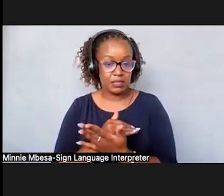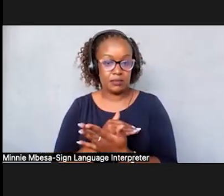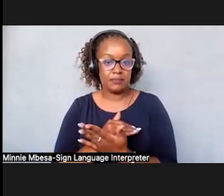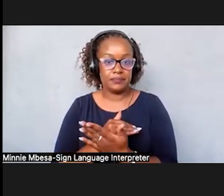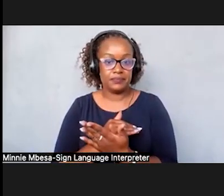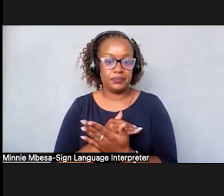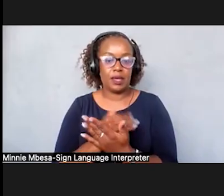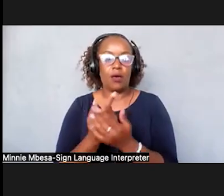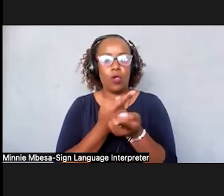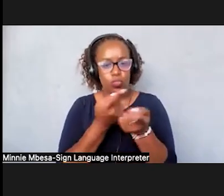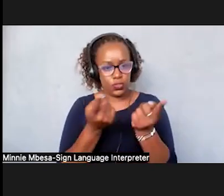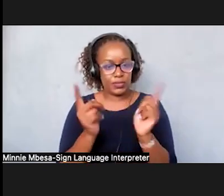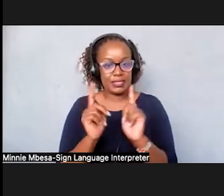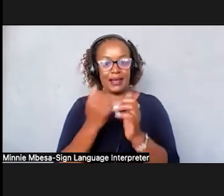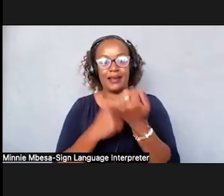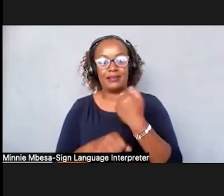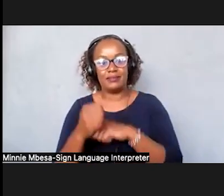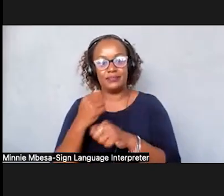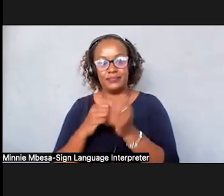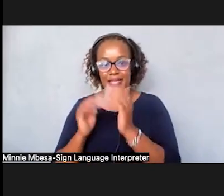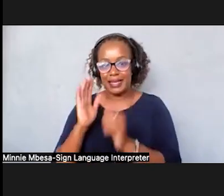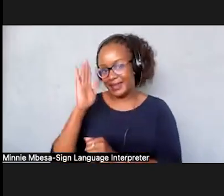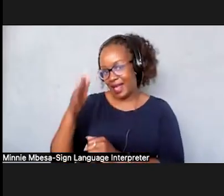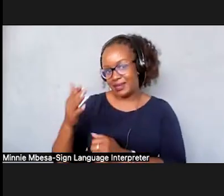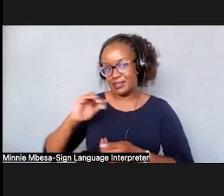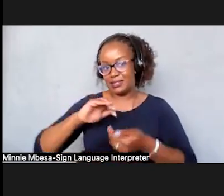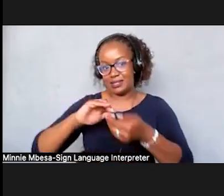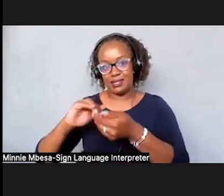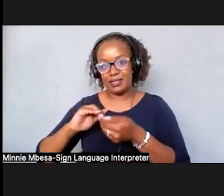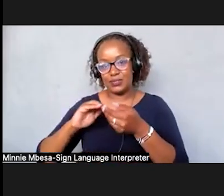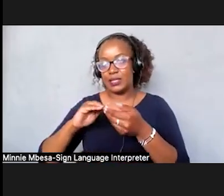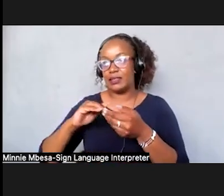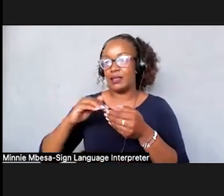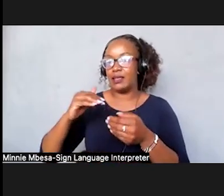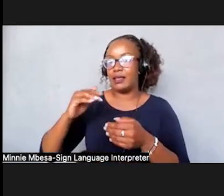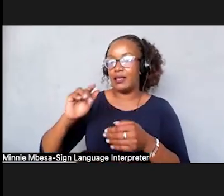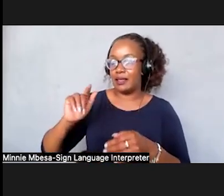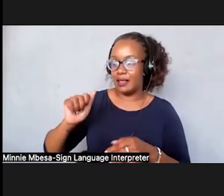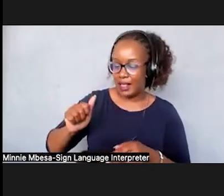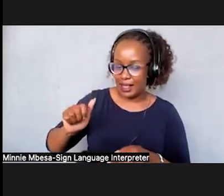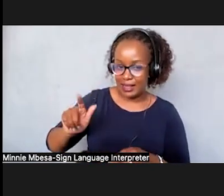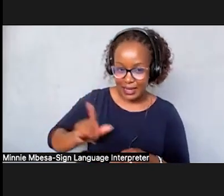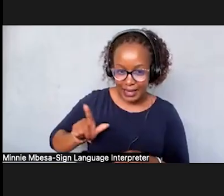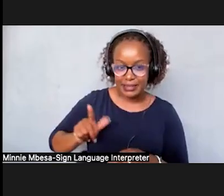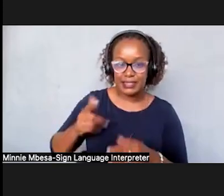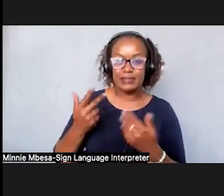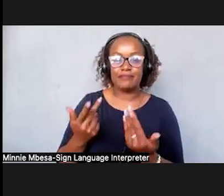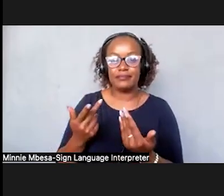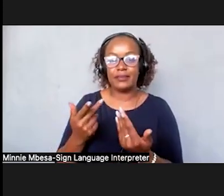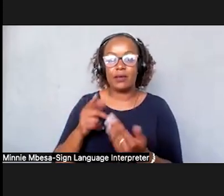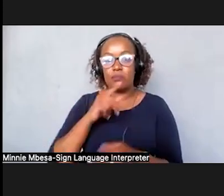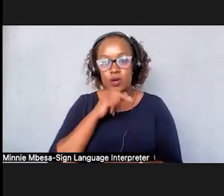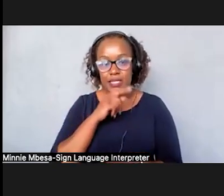all these activities that directly engage with girls, boys, parents also, and local leaders. So